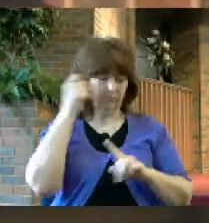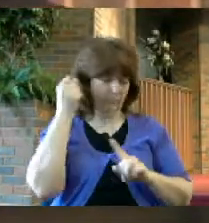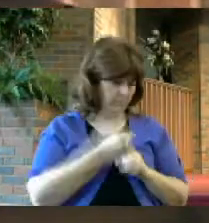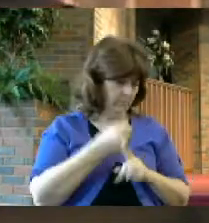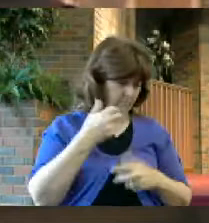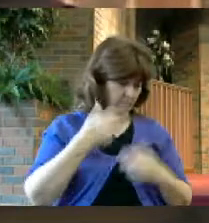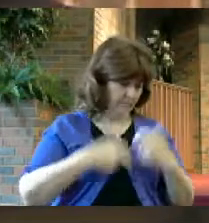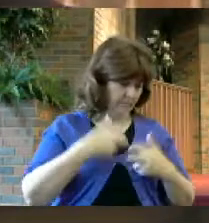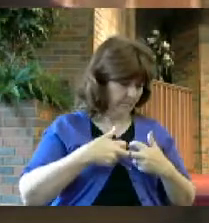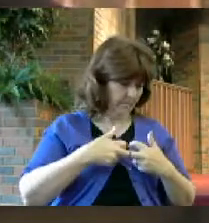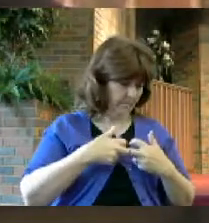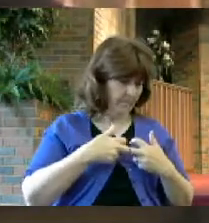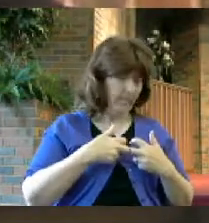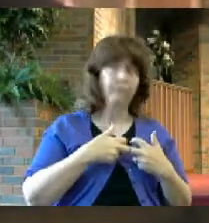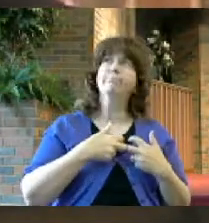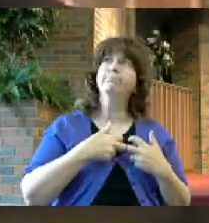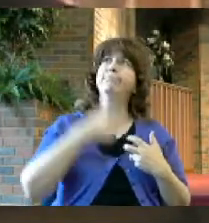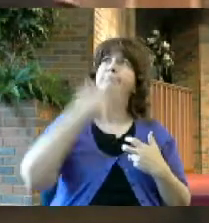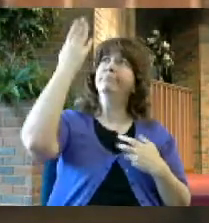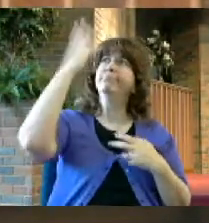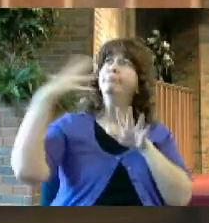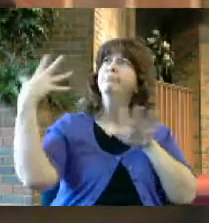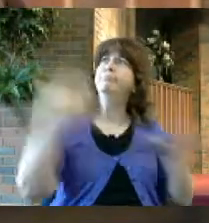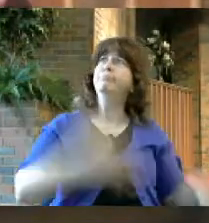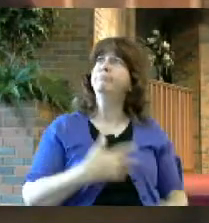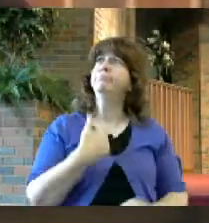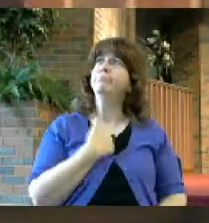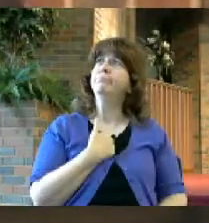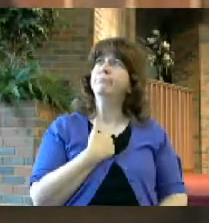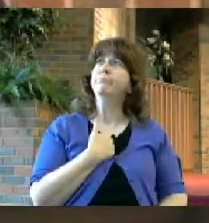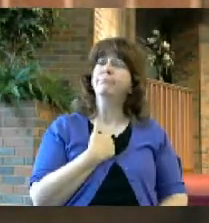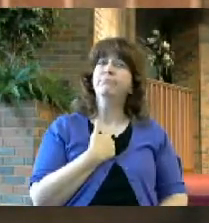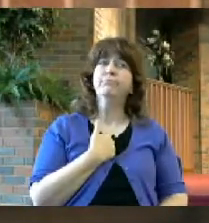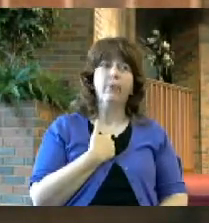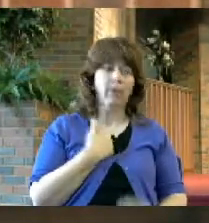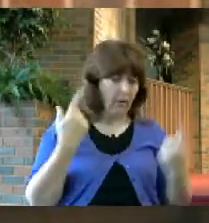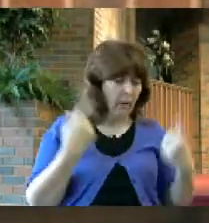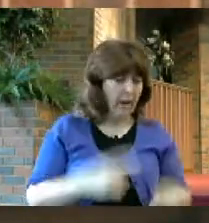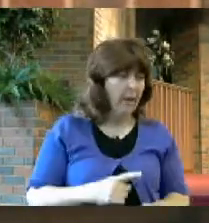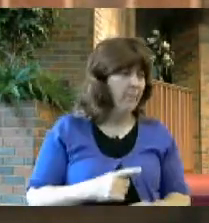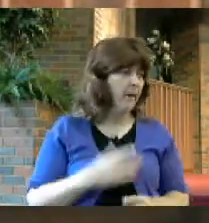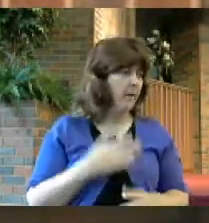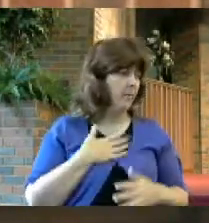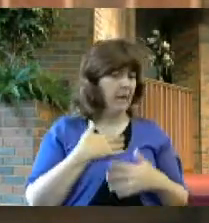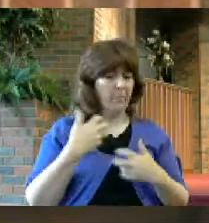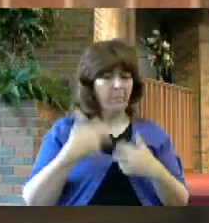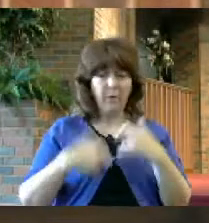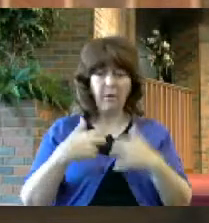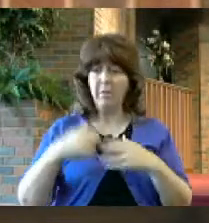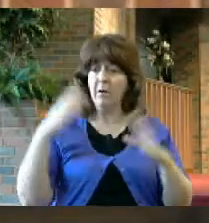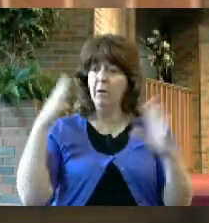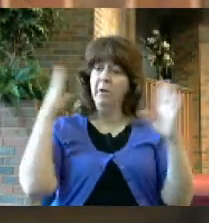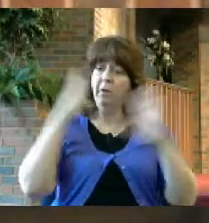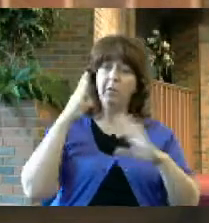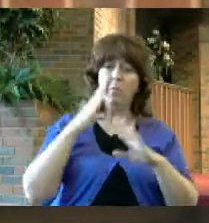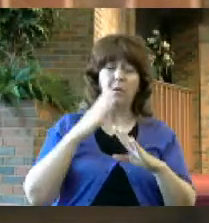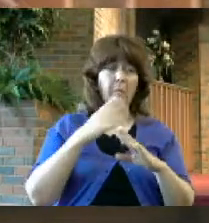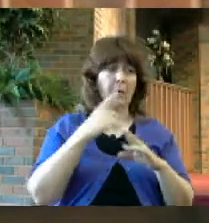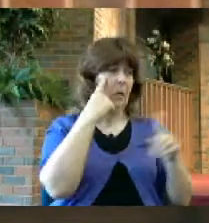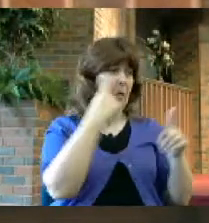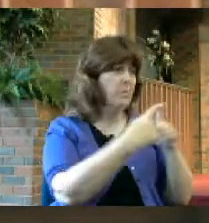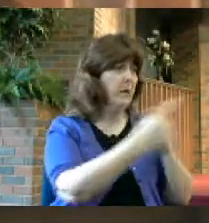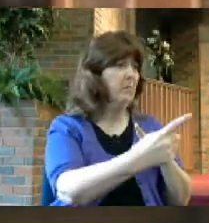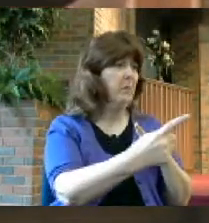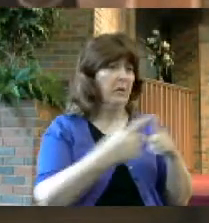me. This has happened to me. This is troublesome. This is bothersome. Or I have enemies. Or I have conflicts.